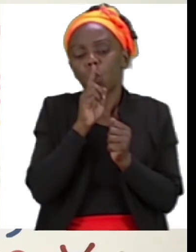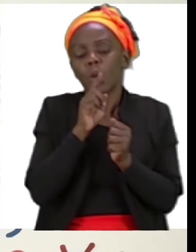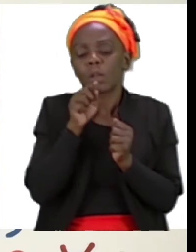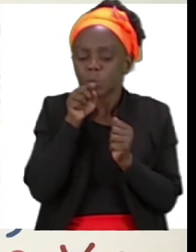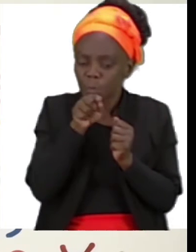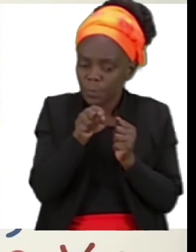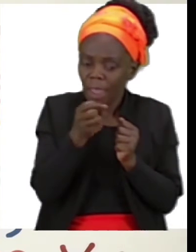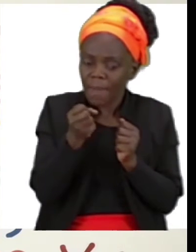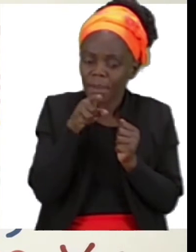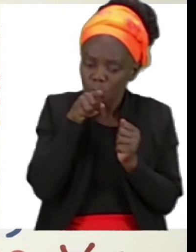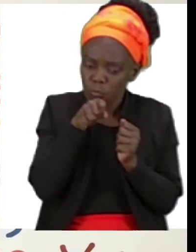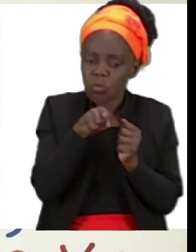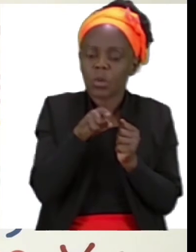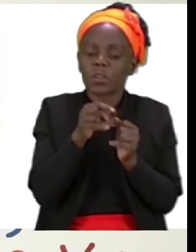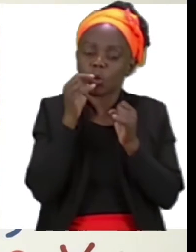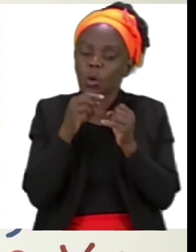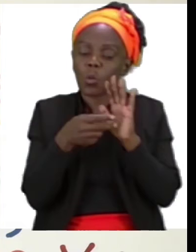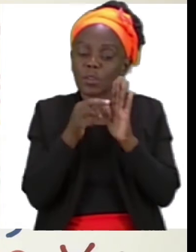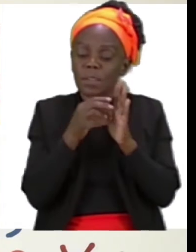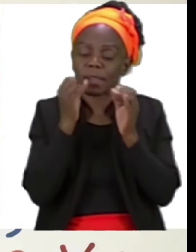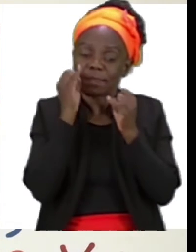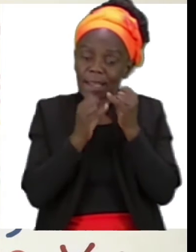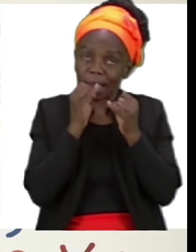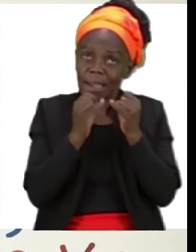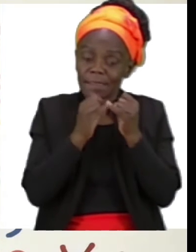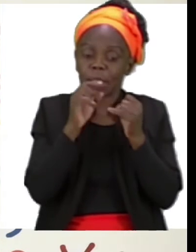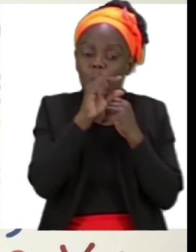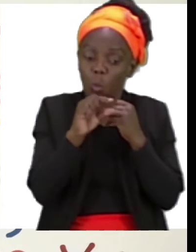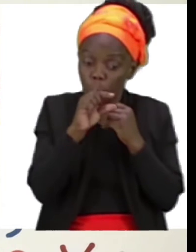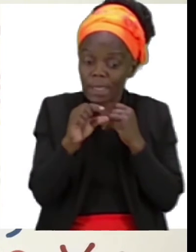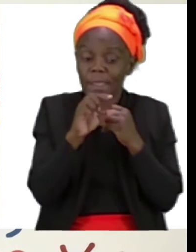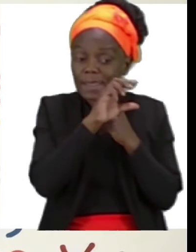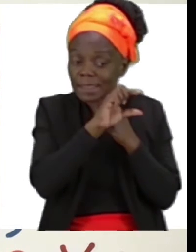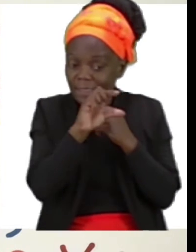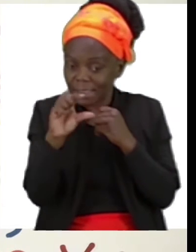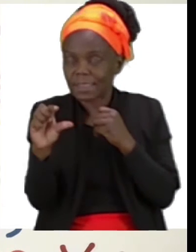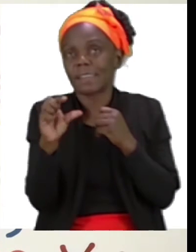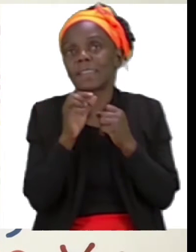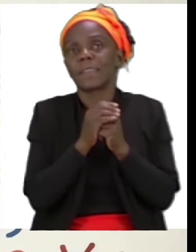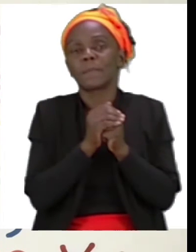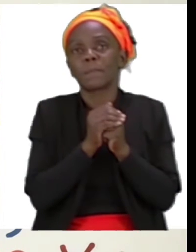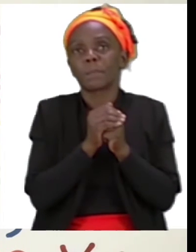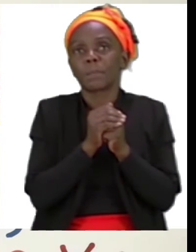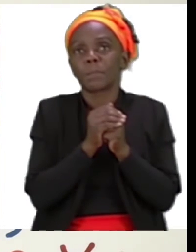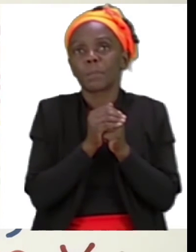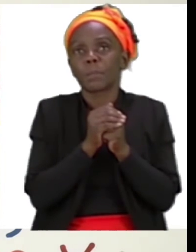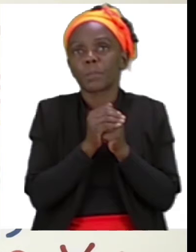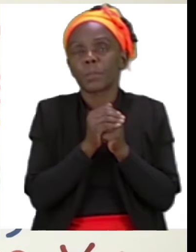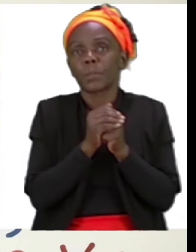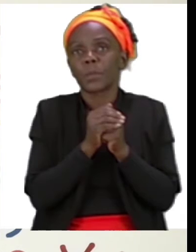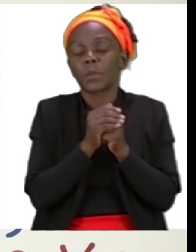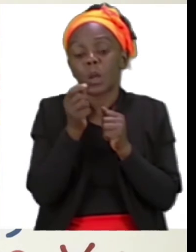stop. So we are going to use instead the word is. And once you're done writing the word